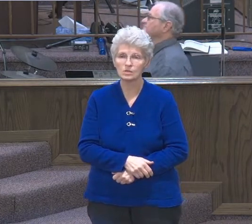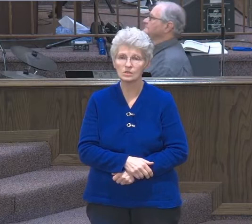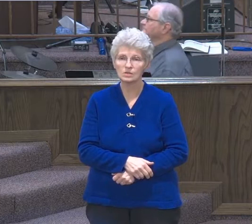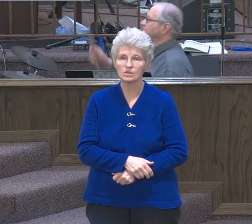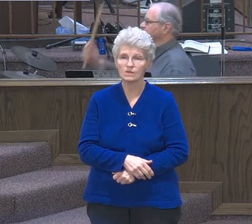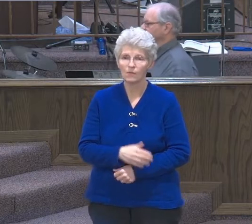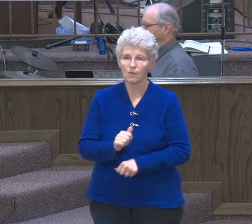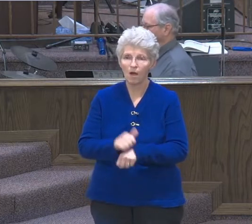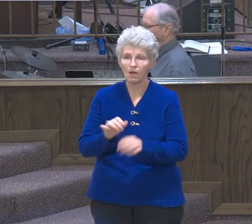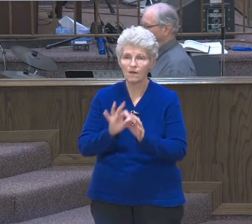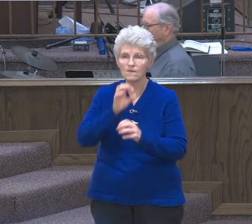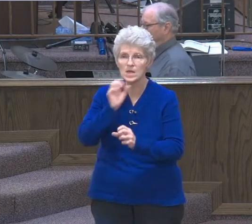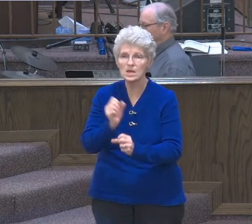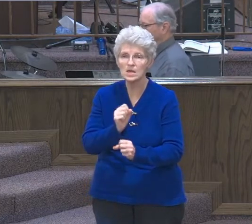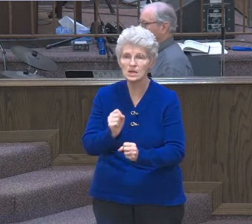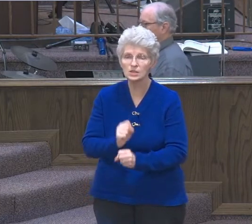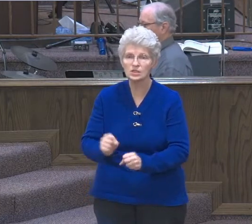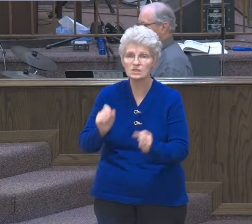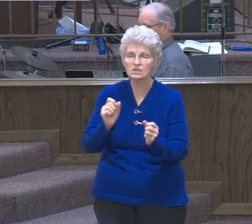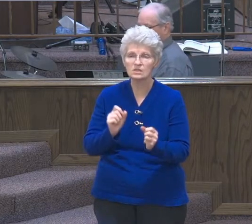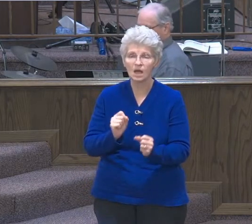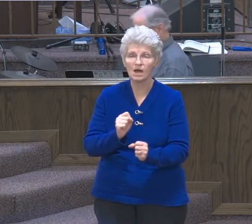us. Book of